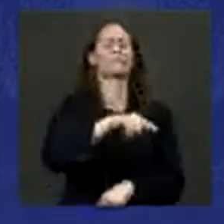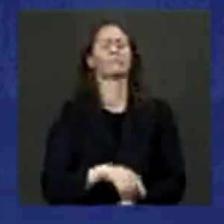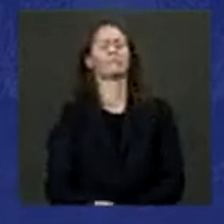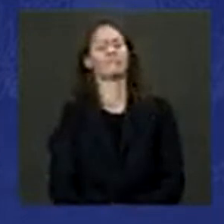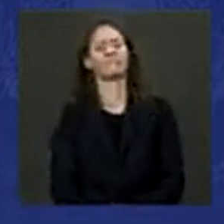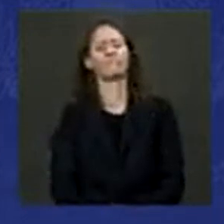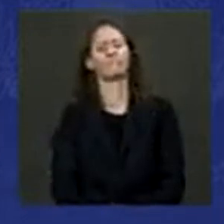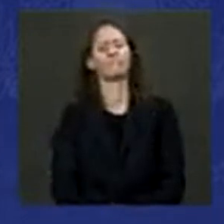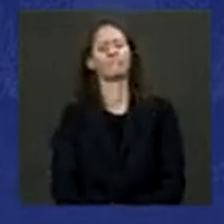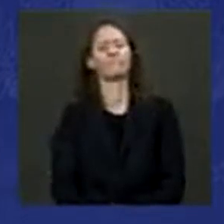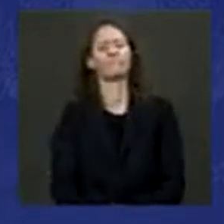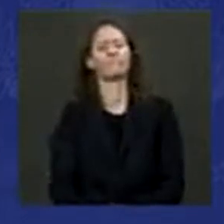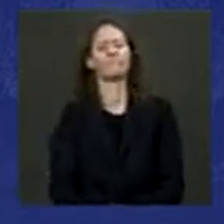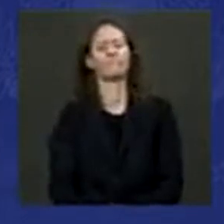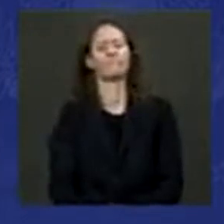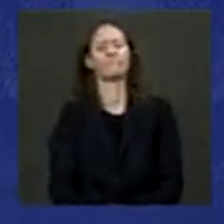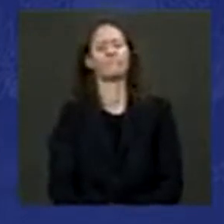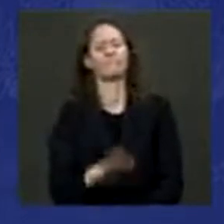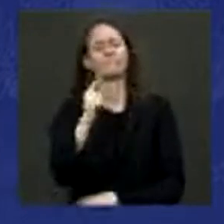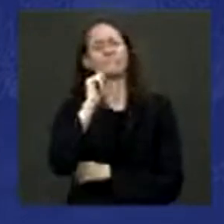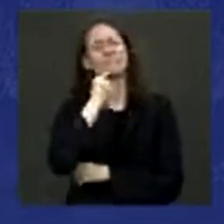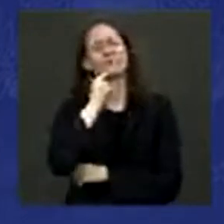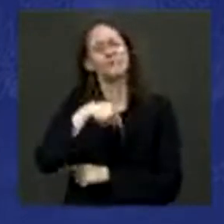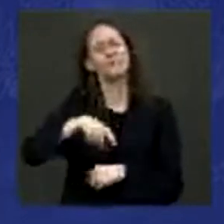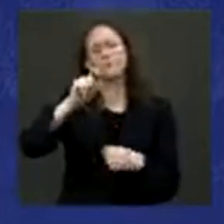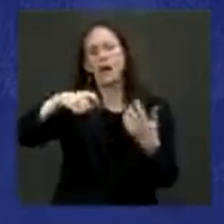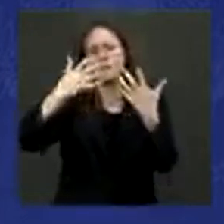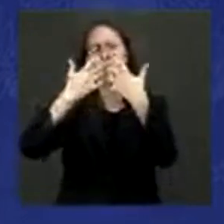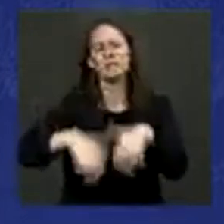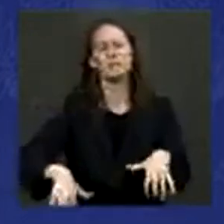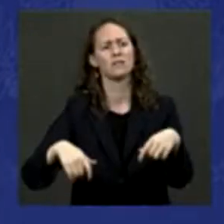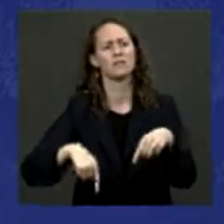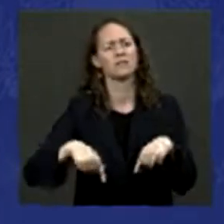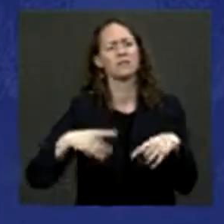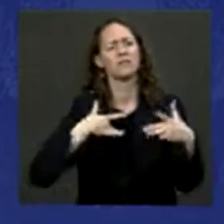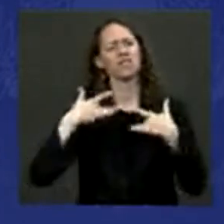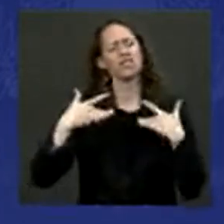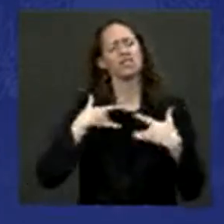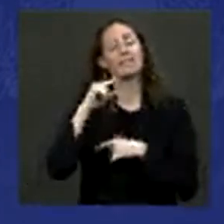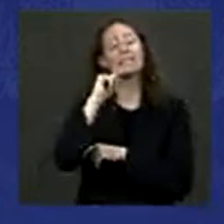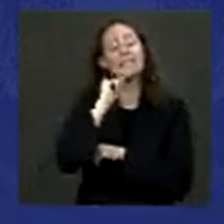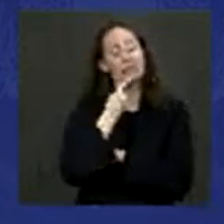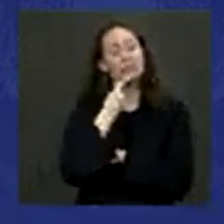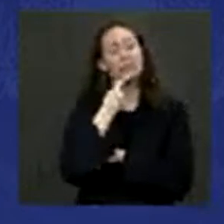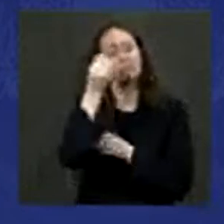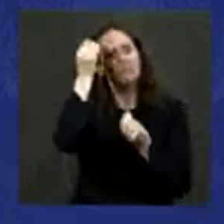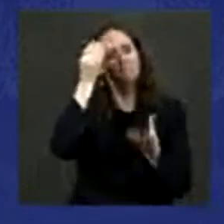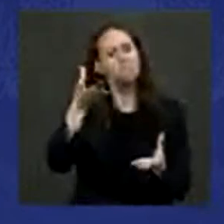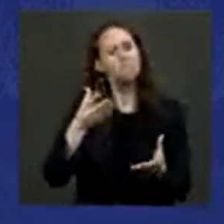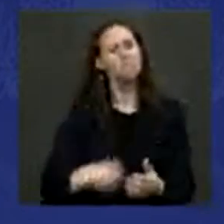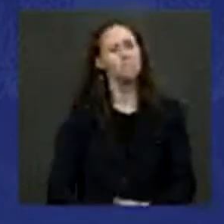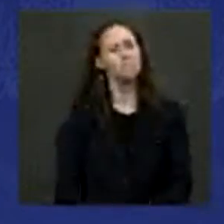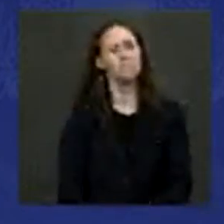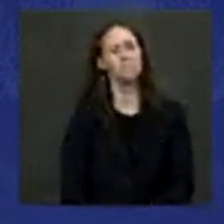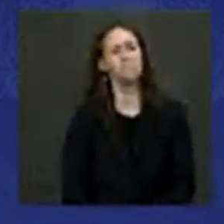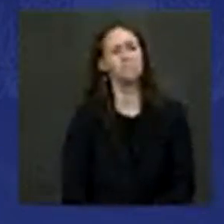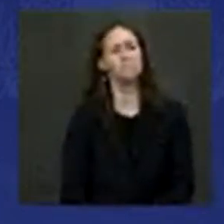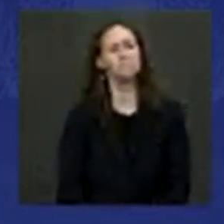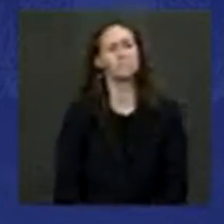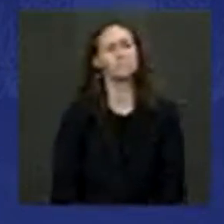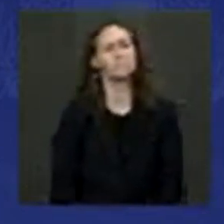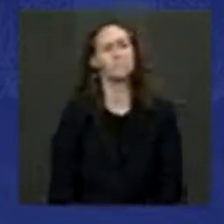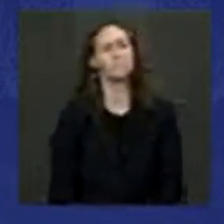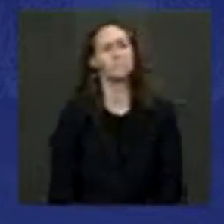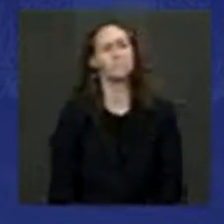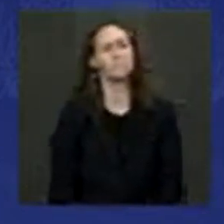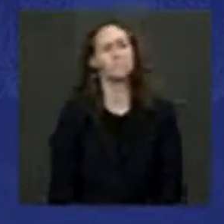You know, we've got to get this done. We must get this done. It is, like, as I said, playing Russian roulette